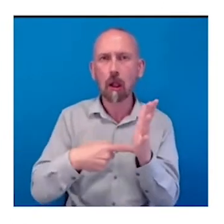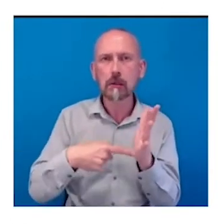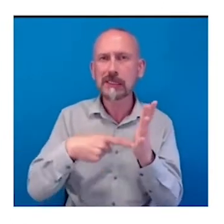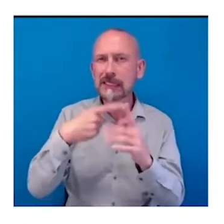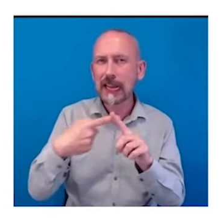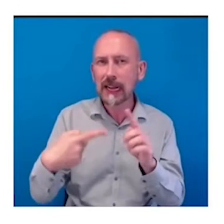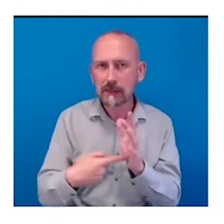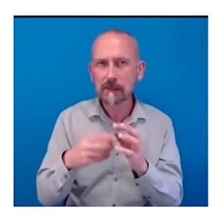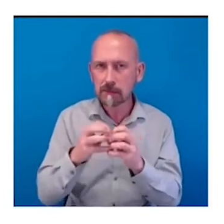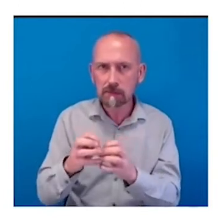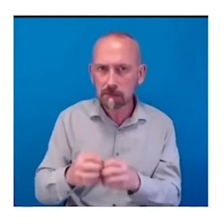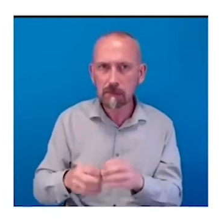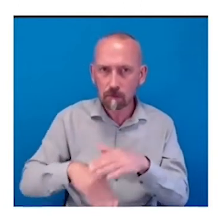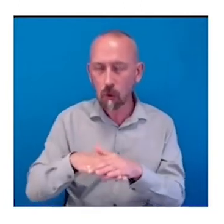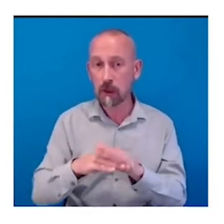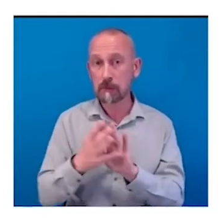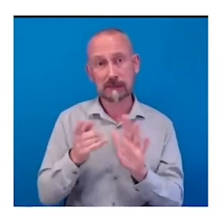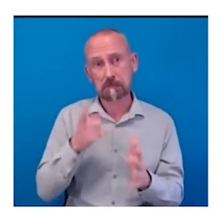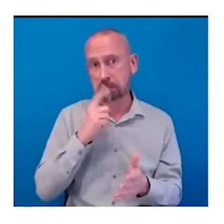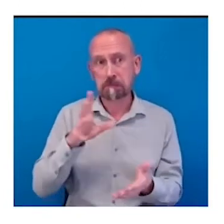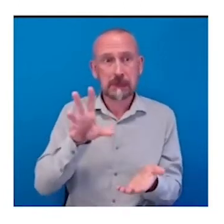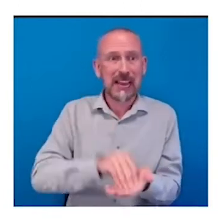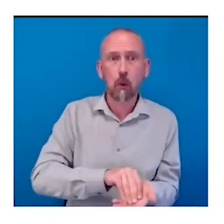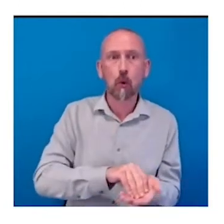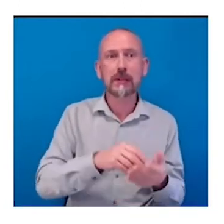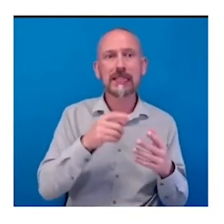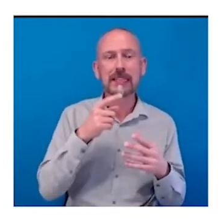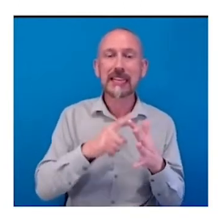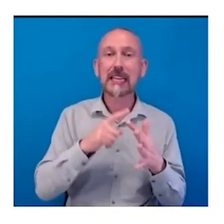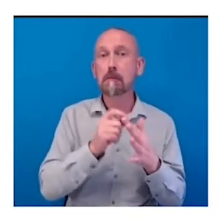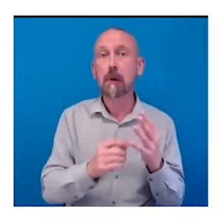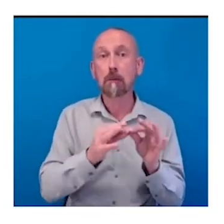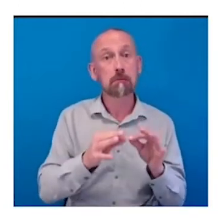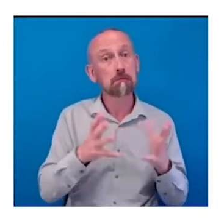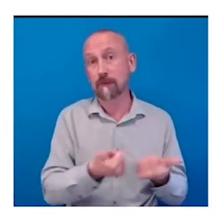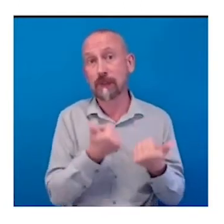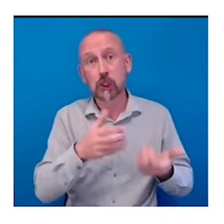EPUB. If you want to use Microsoft Word, then grab the free Word